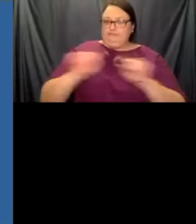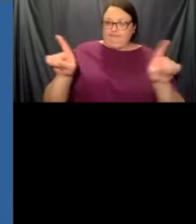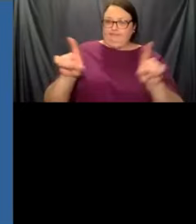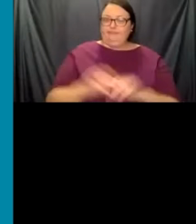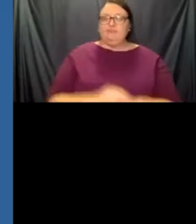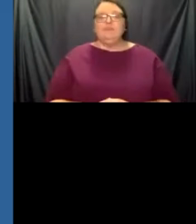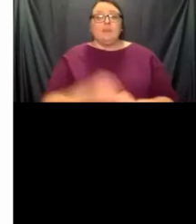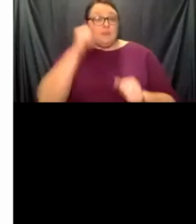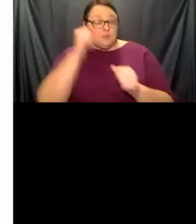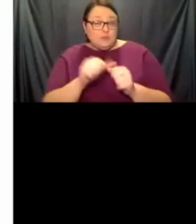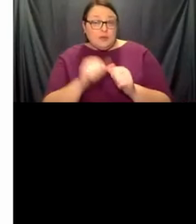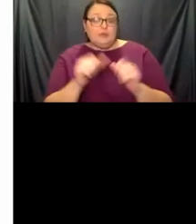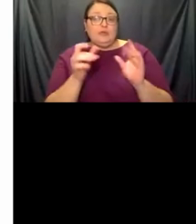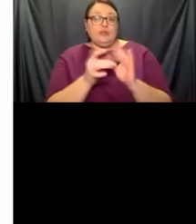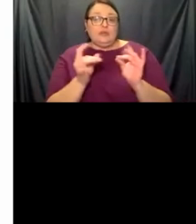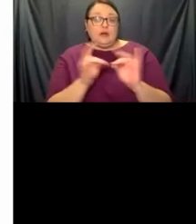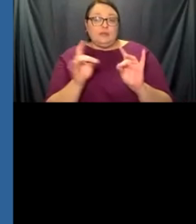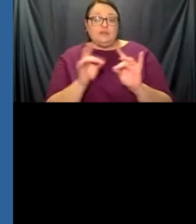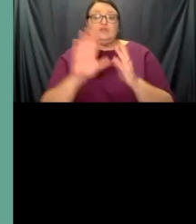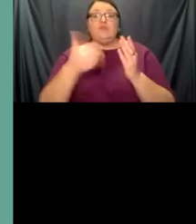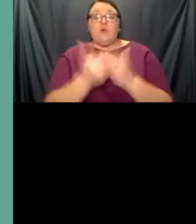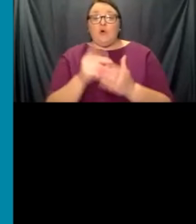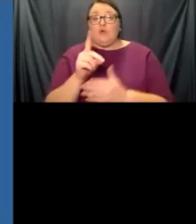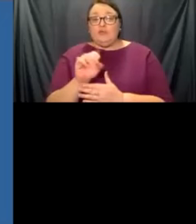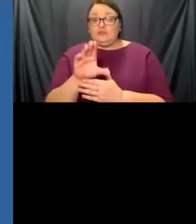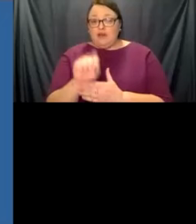Mi correo electrónico es